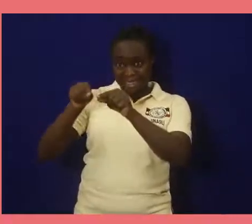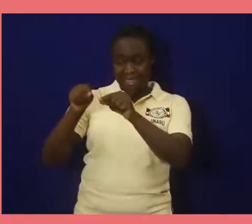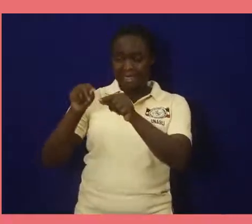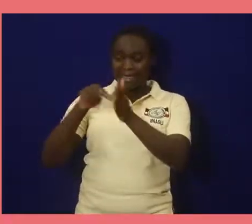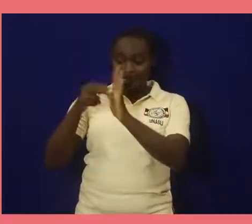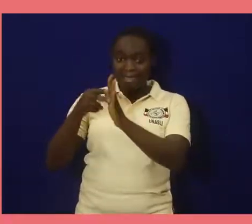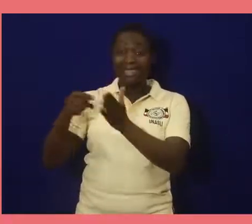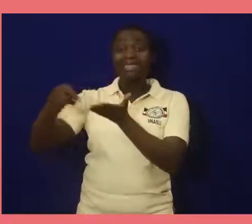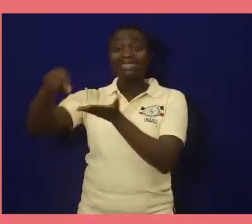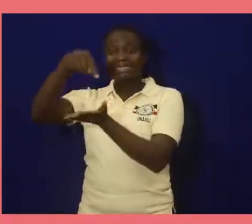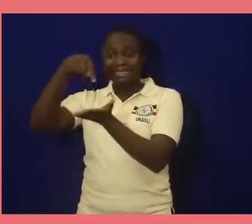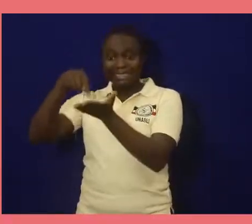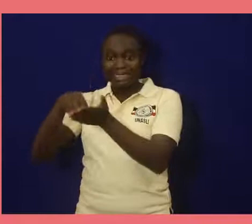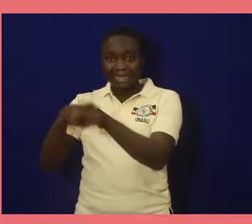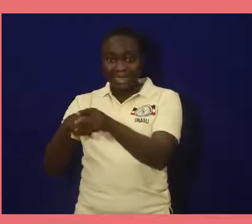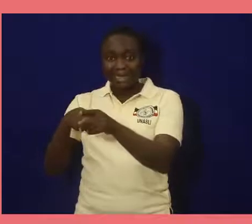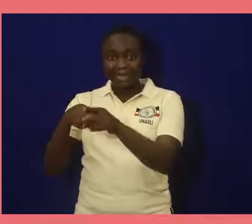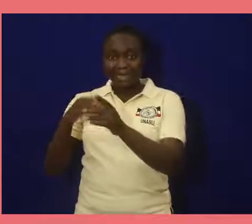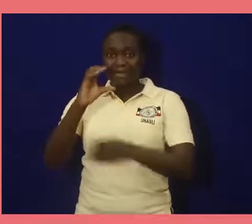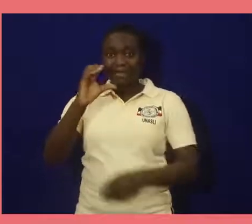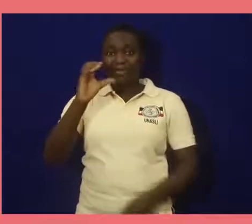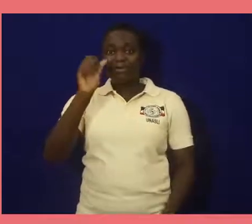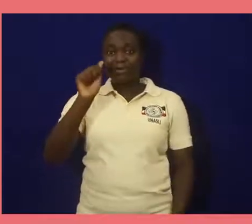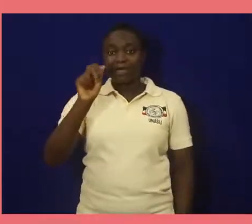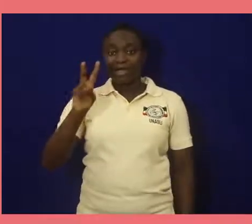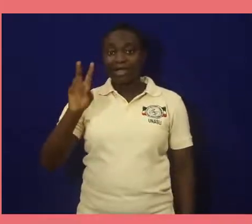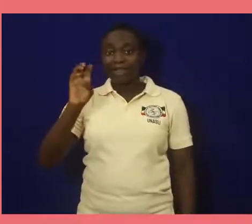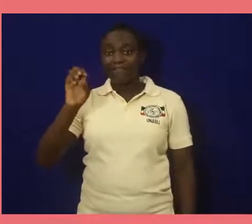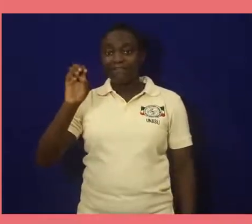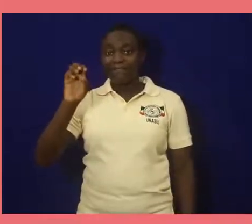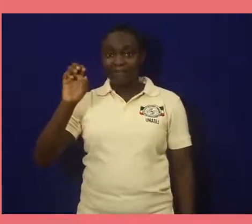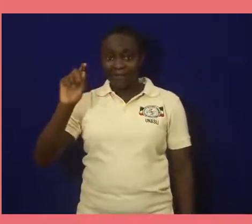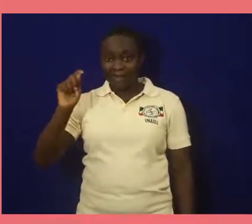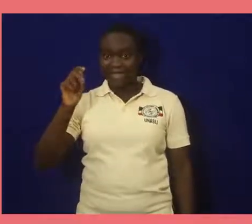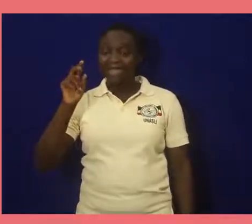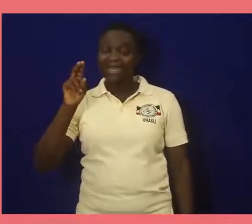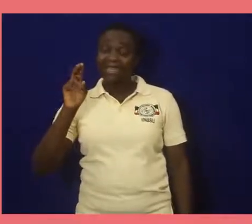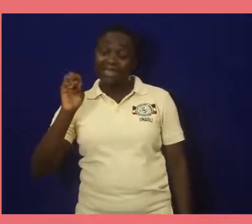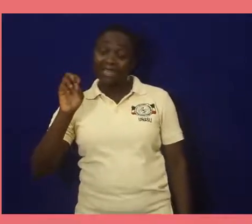C is the center of curvature.